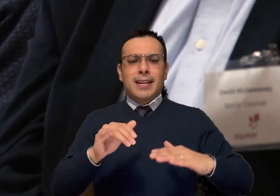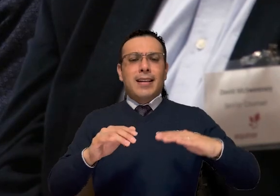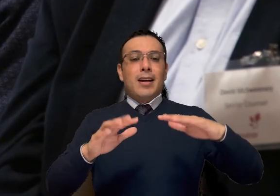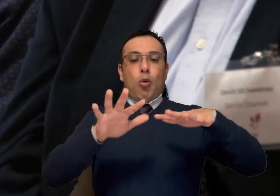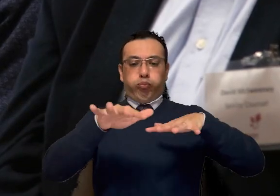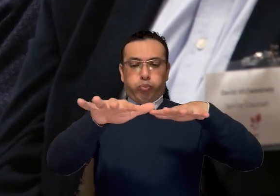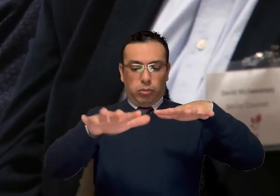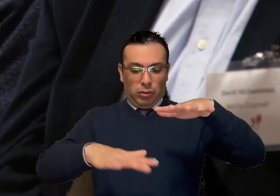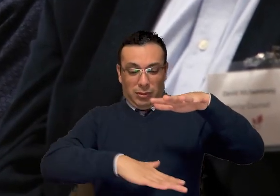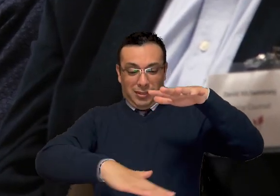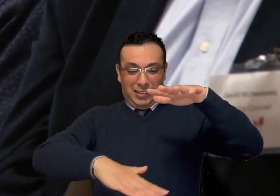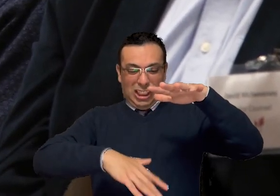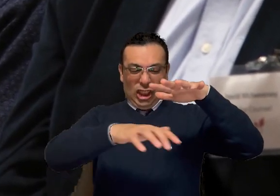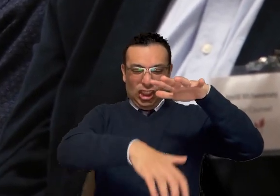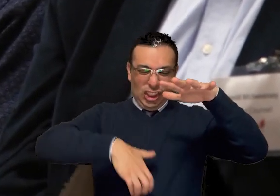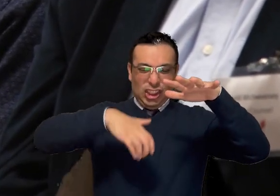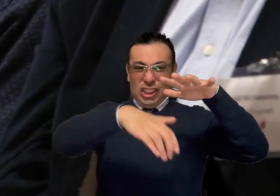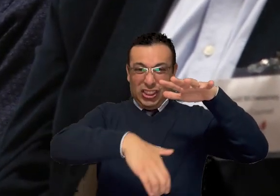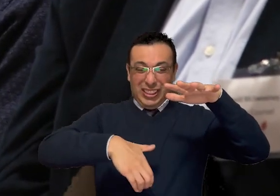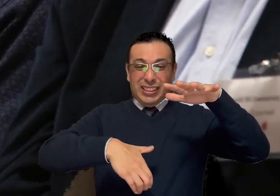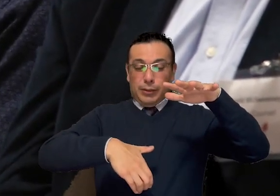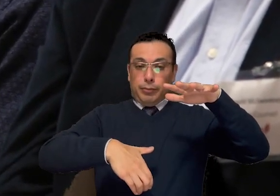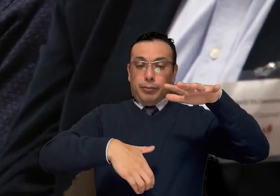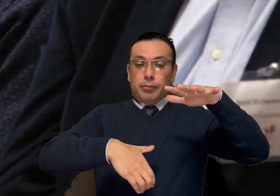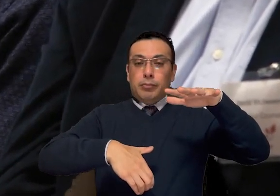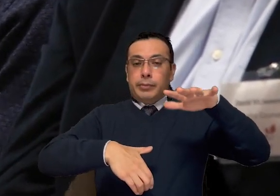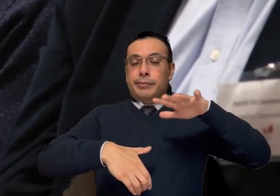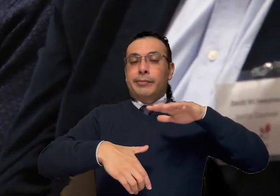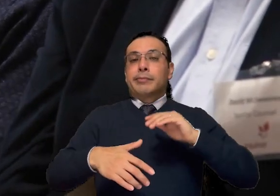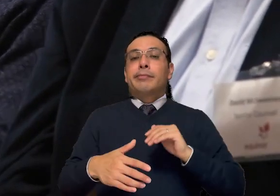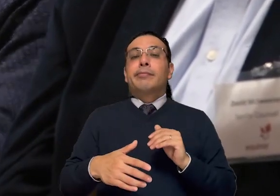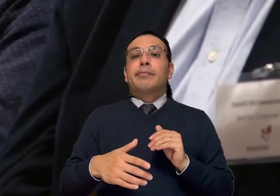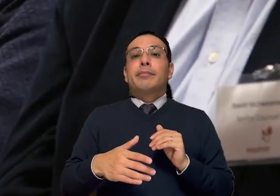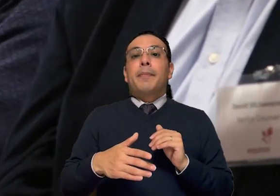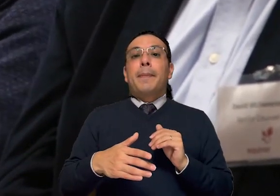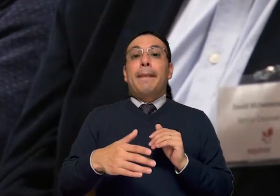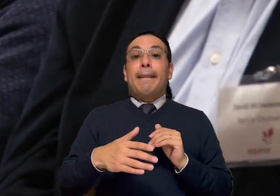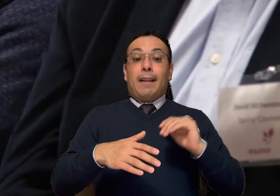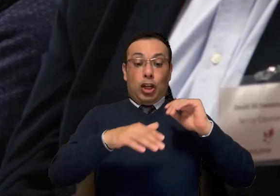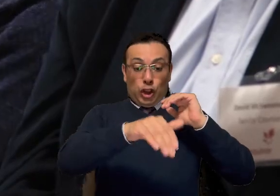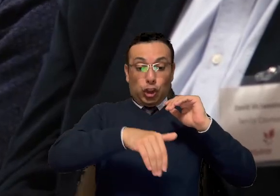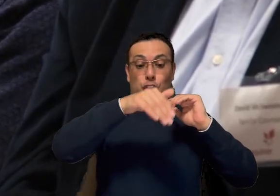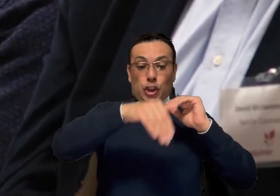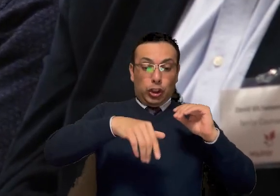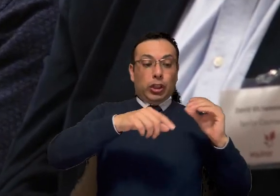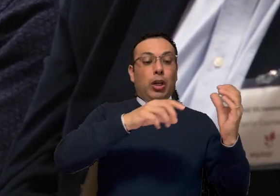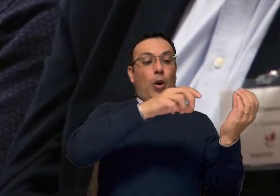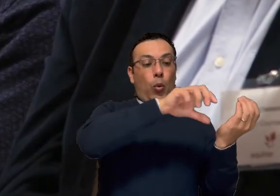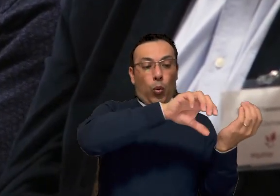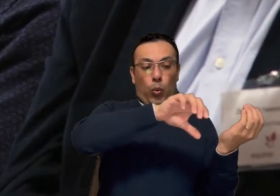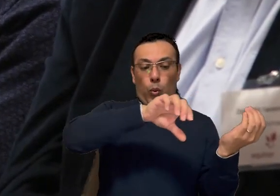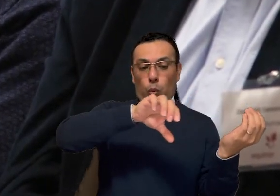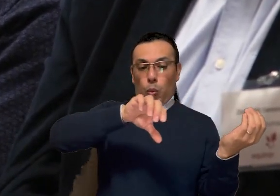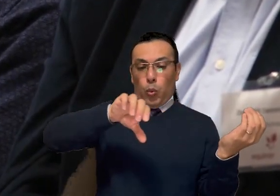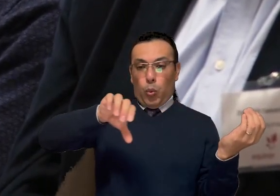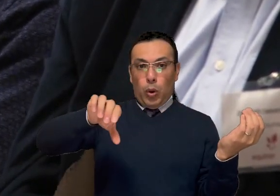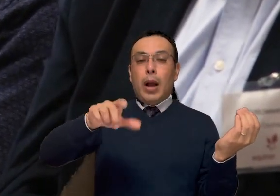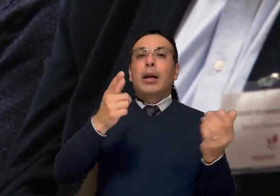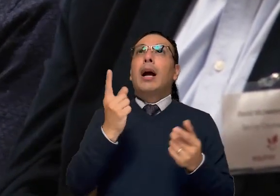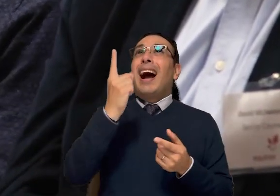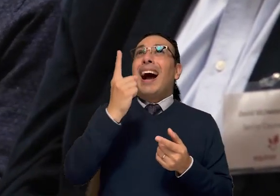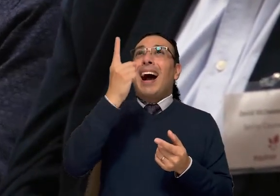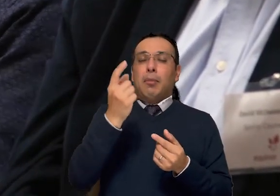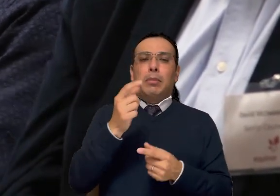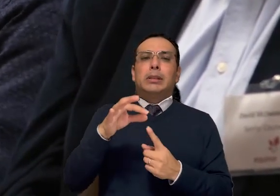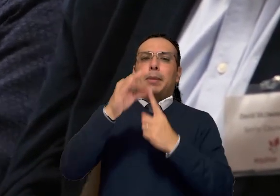is installed by a specialized vessel. And the plan is to bury it into the seabed down 4 to 6 feet